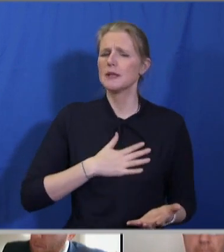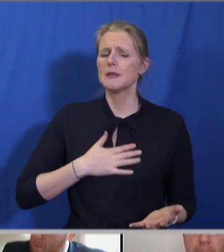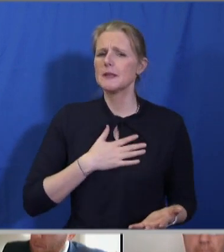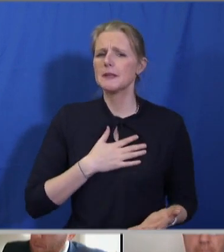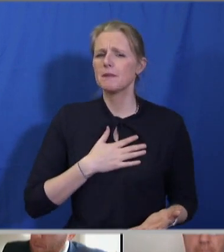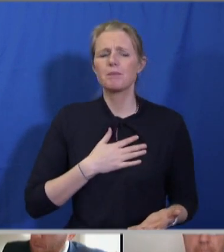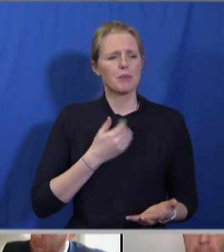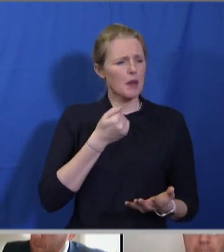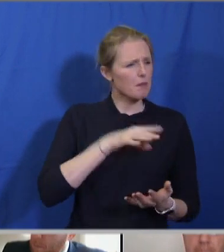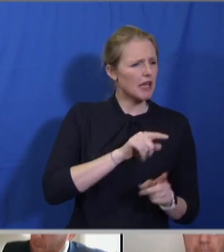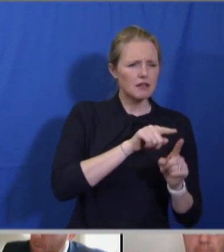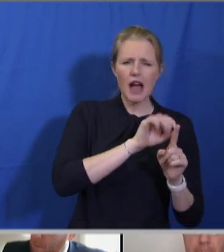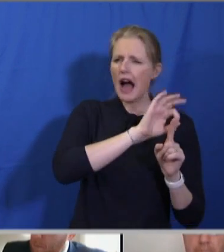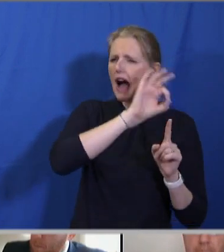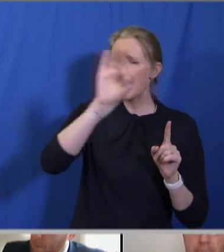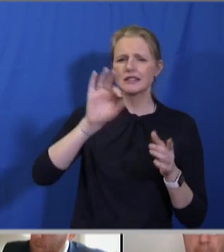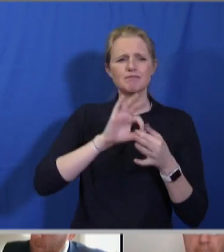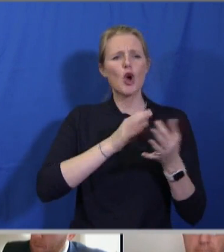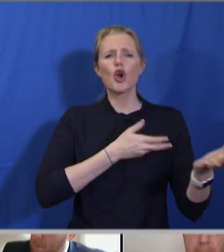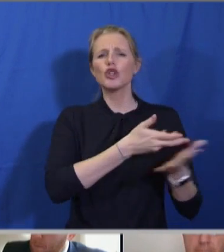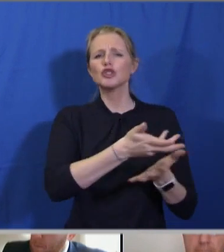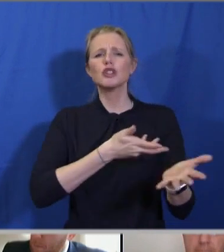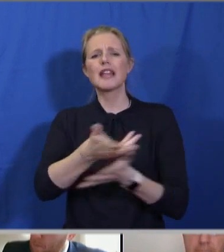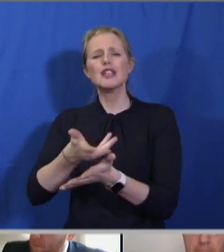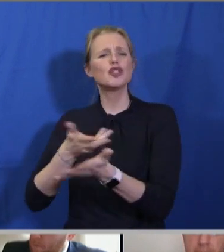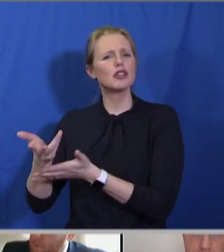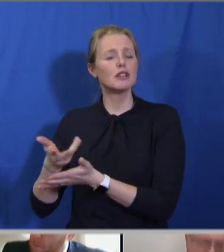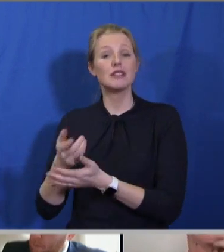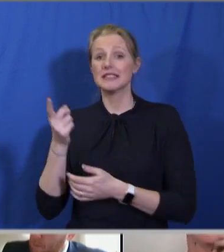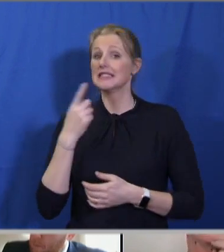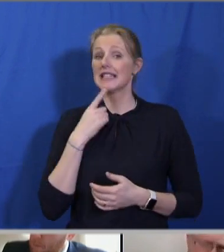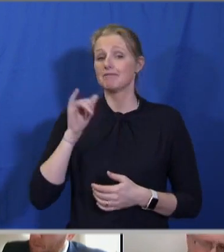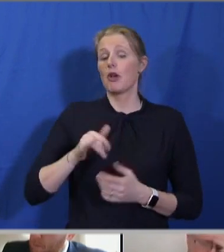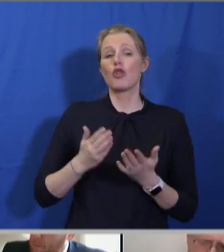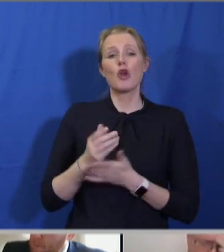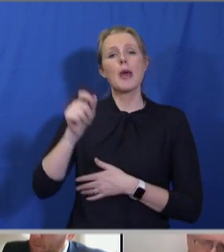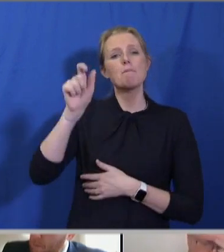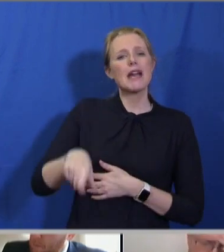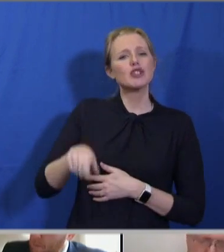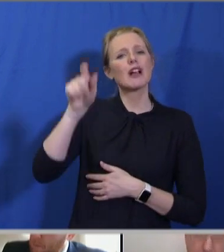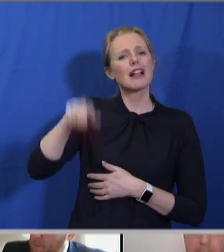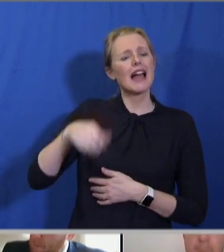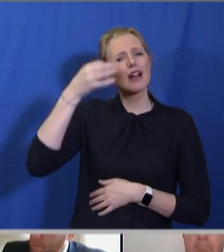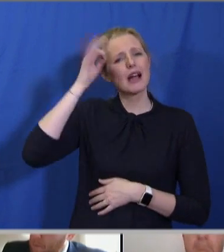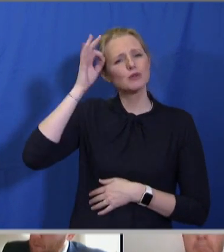around consultation. I think the answer was it's done through the patient-client council. Maybe you